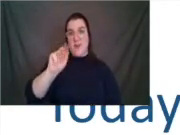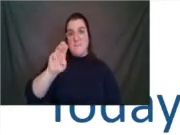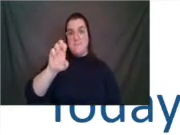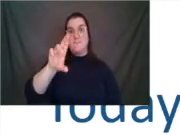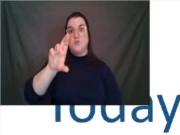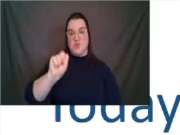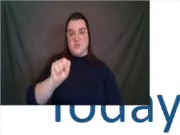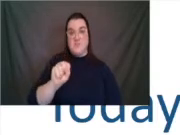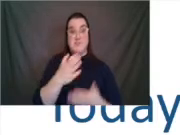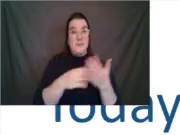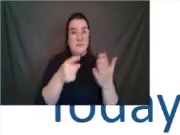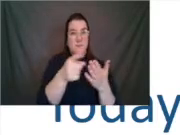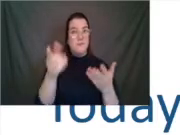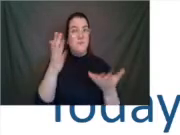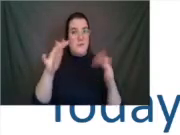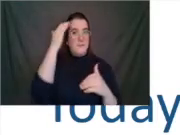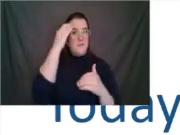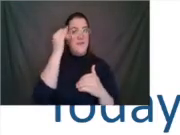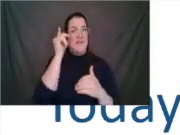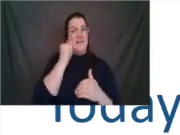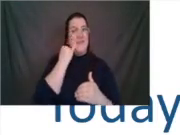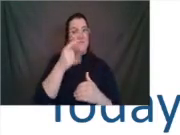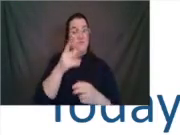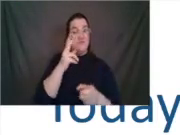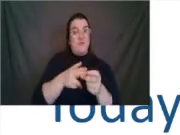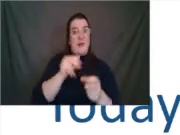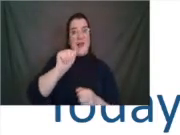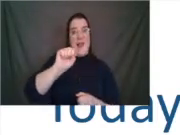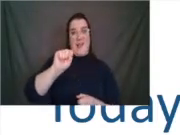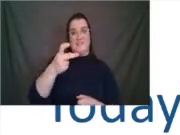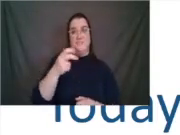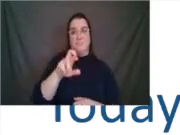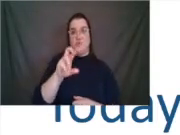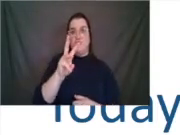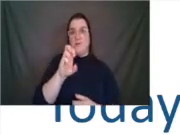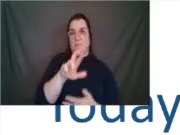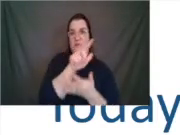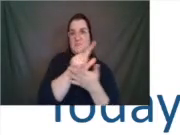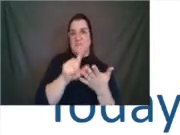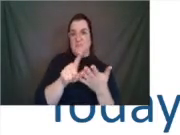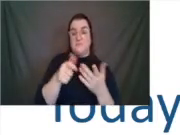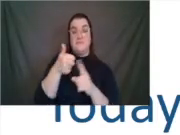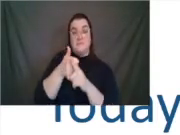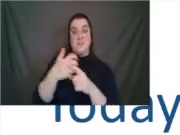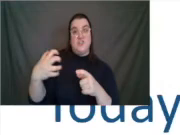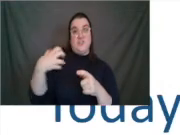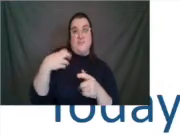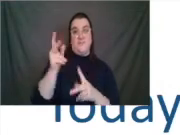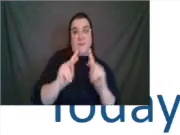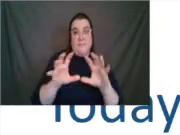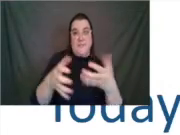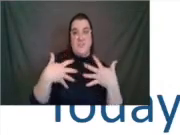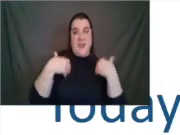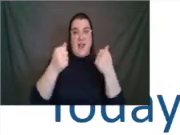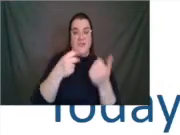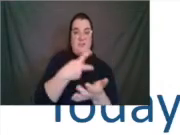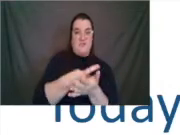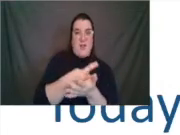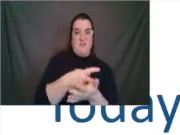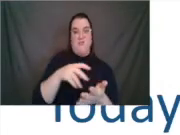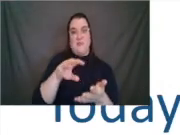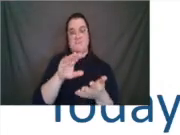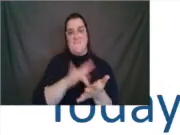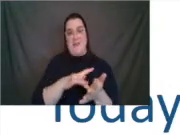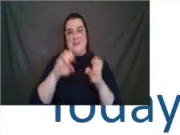Christian Reimers, who some of you, again, may be familiar with if you were with us for the ASPR webinar series. So Dr. Reimers is the Chief